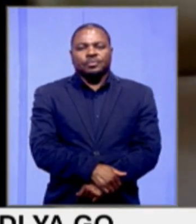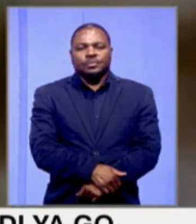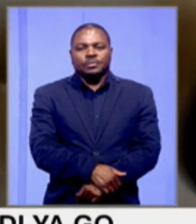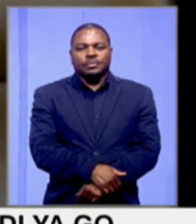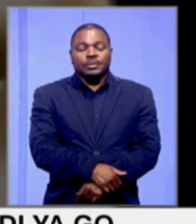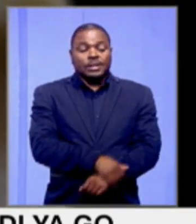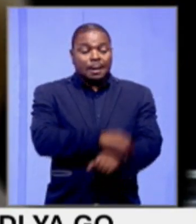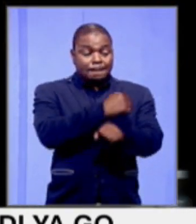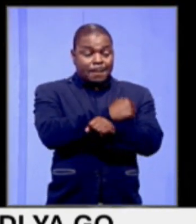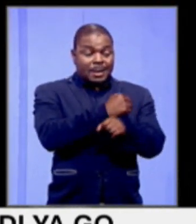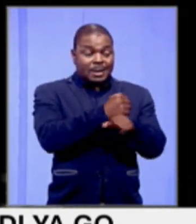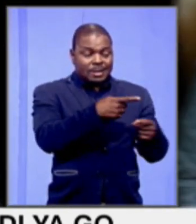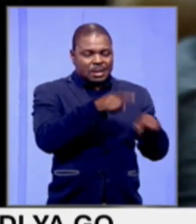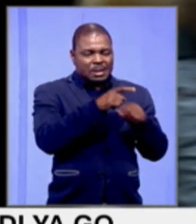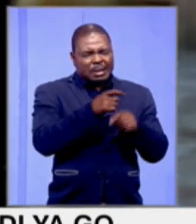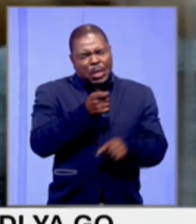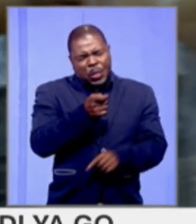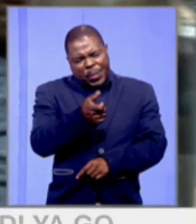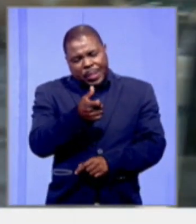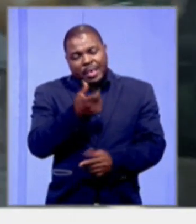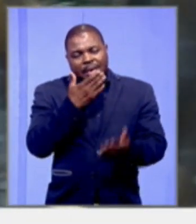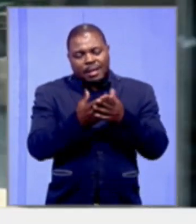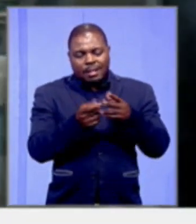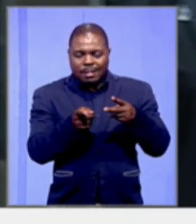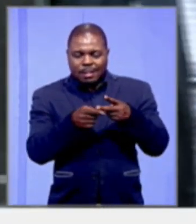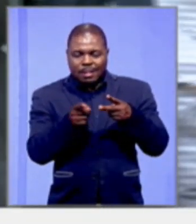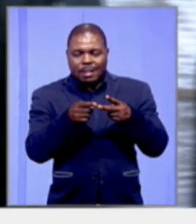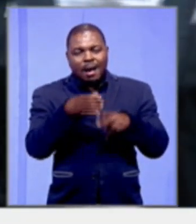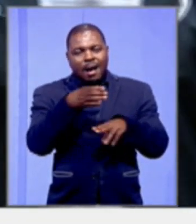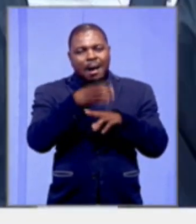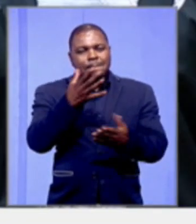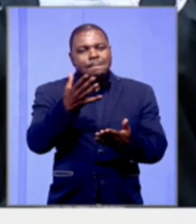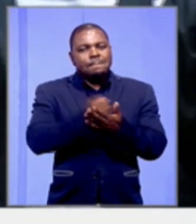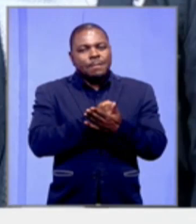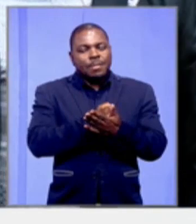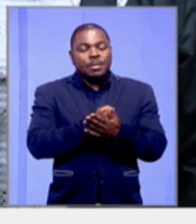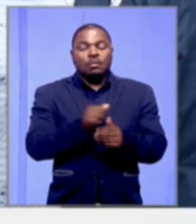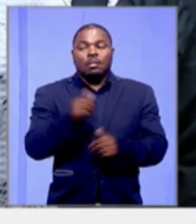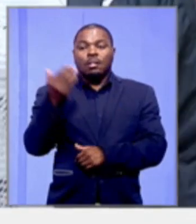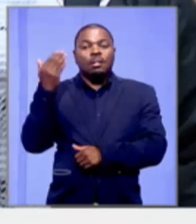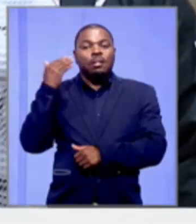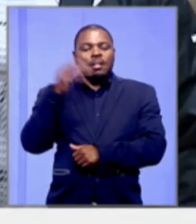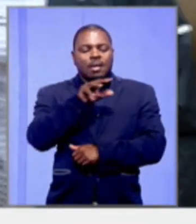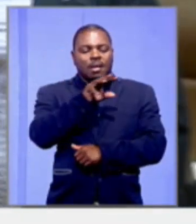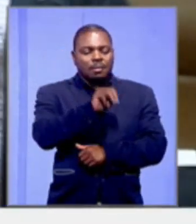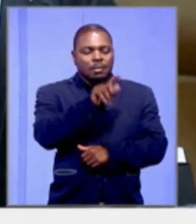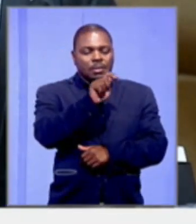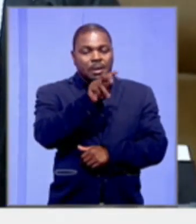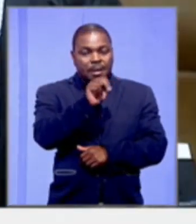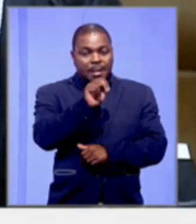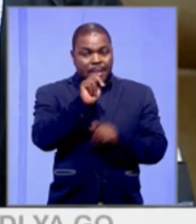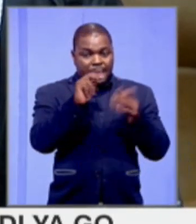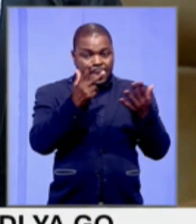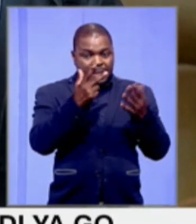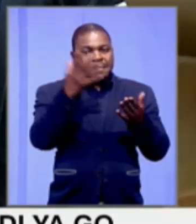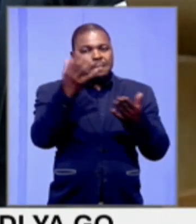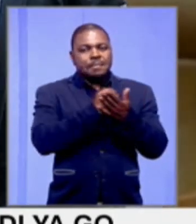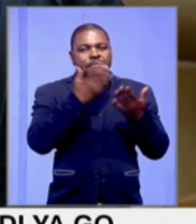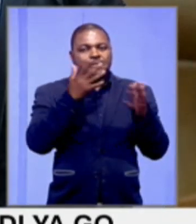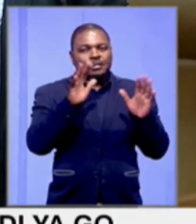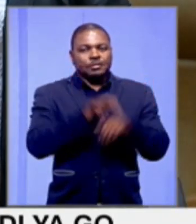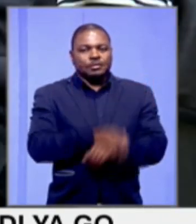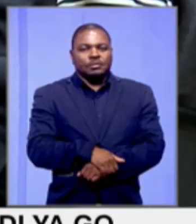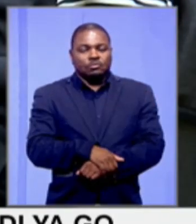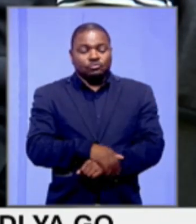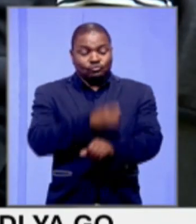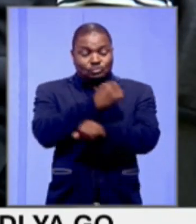Orlando Pirates e kgausi le go thopa dibjana tse 2 setlheng se. Bašetše ba thupile sa MTN 8 mathomong a setlha